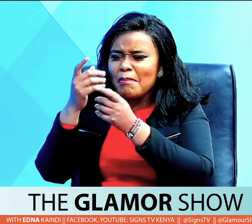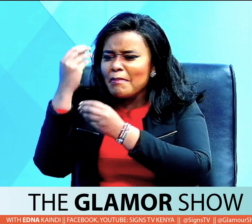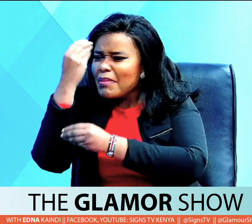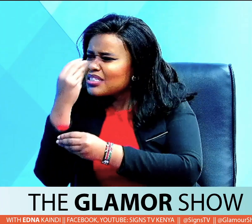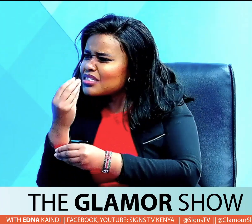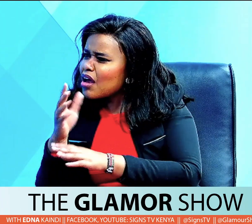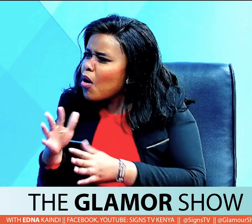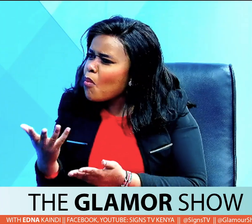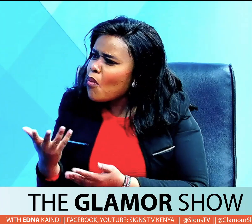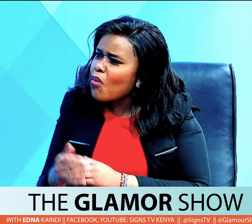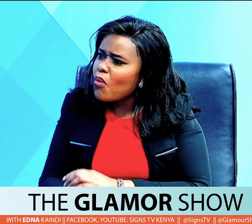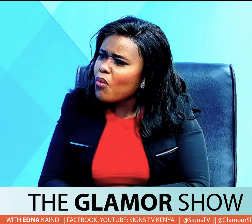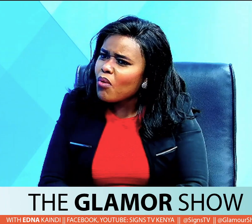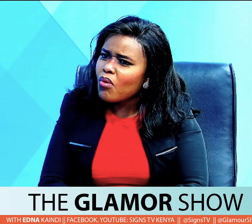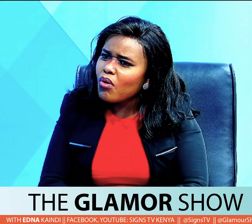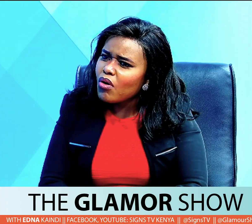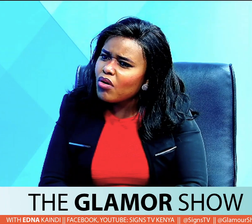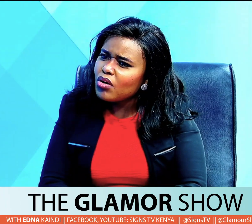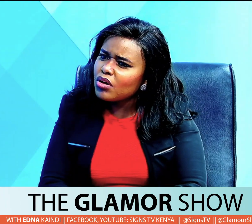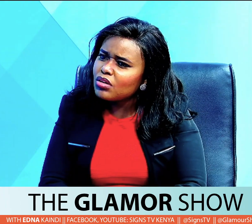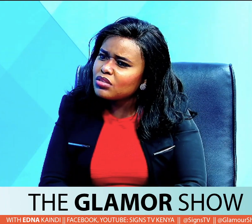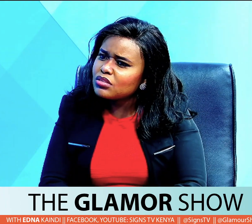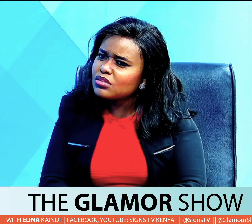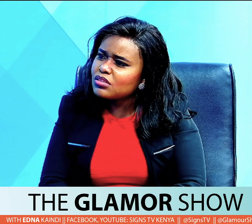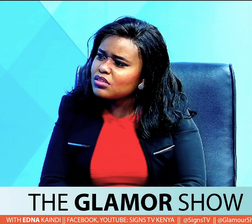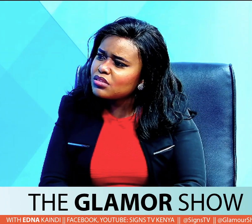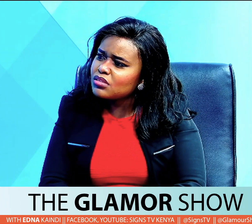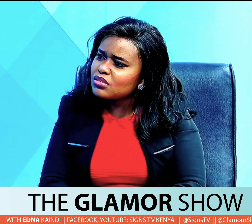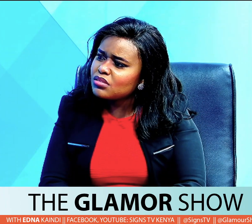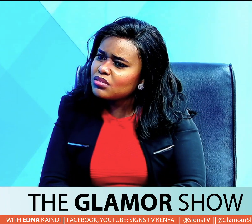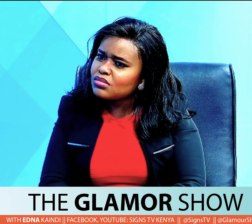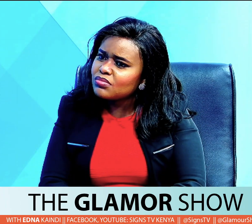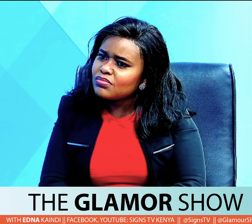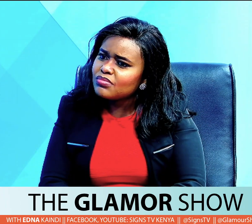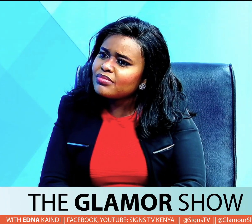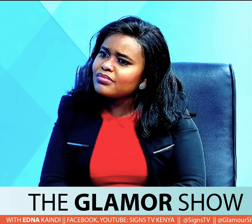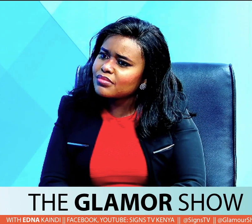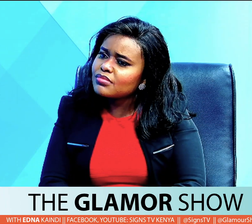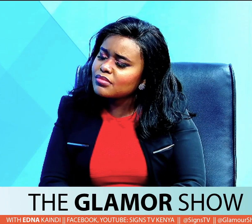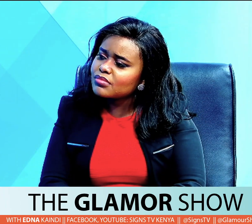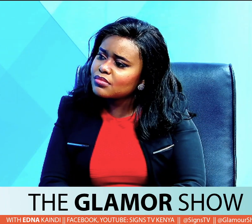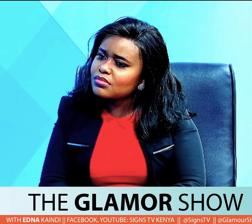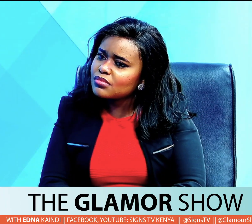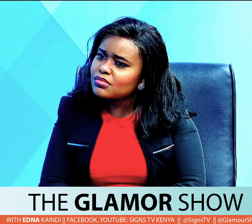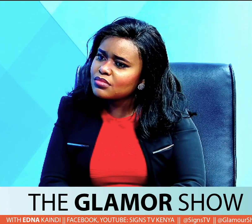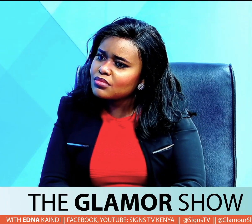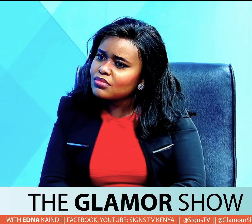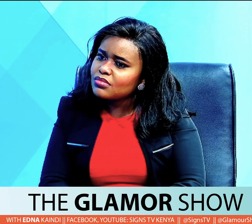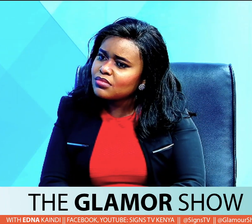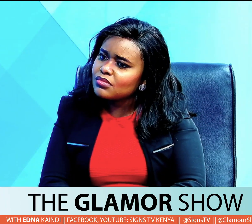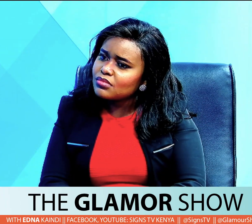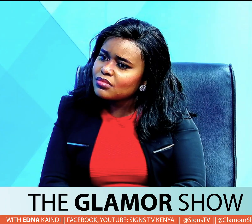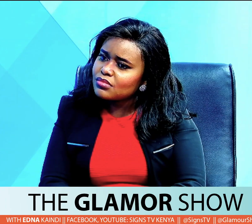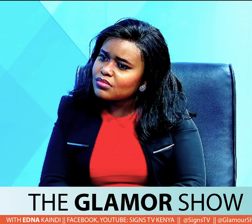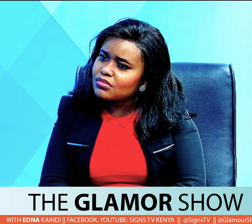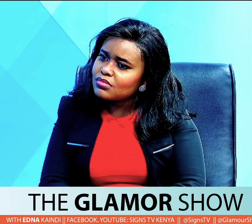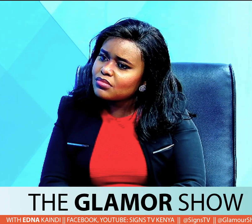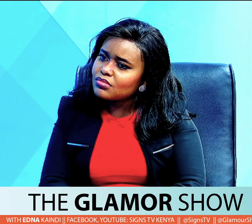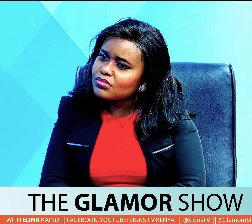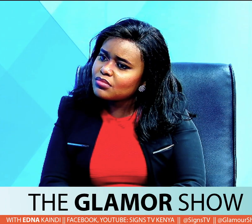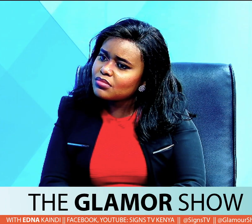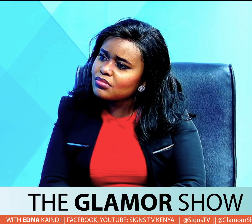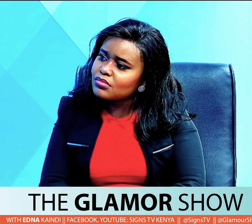industry till where you are now. The hairstyling and the professionalism, that's how it got to you. Please tell us more